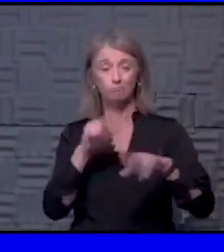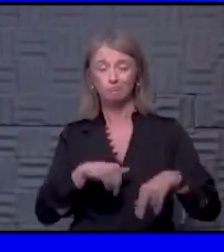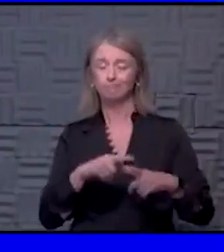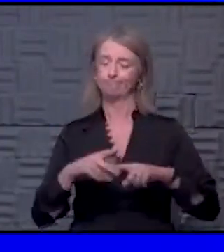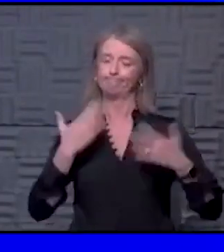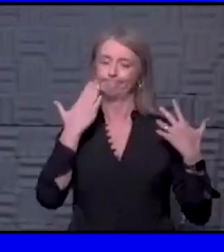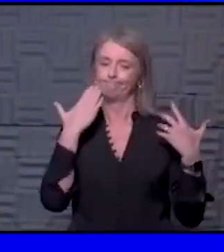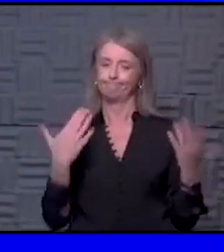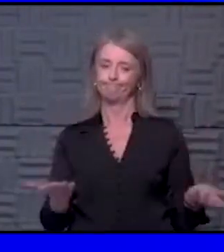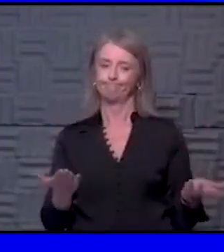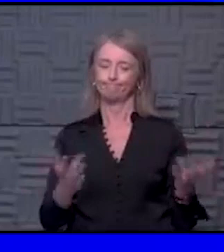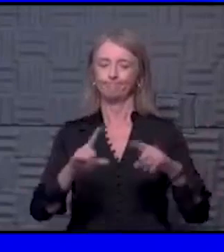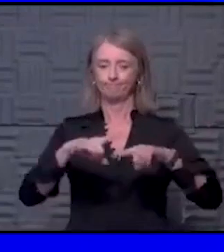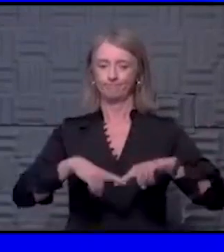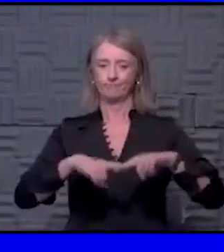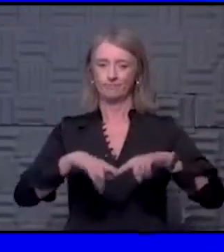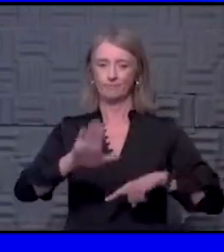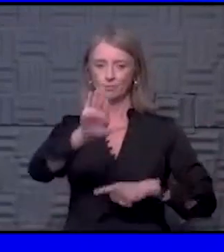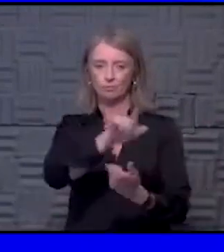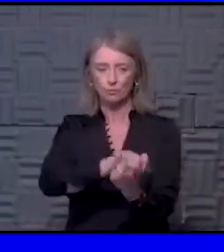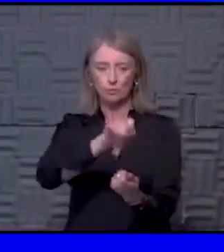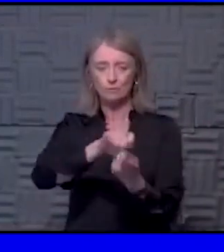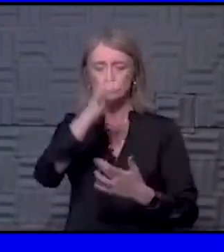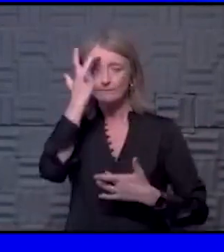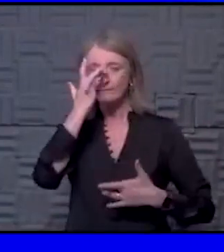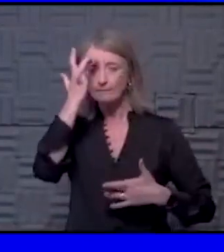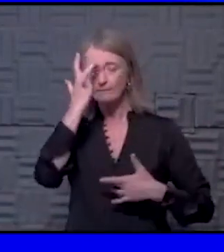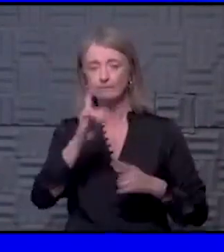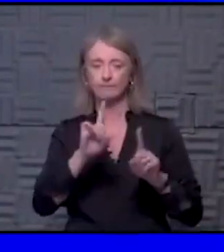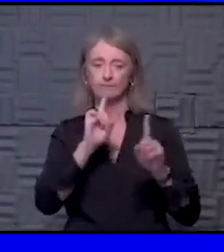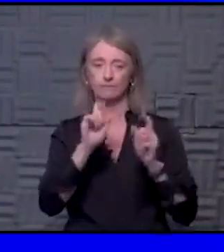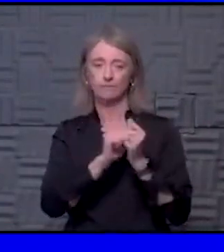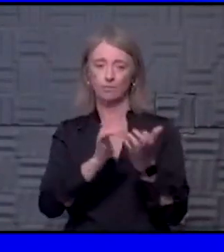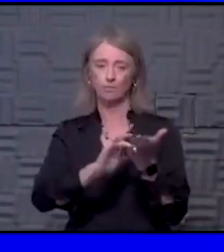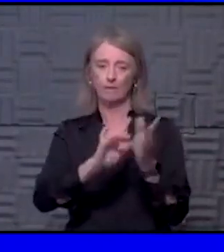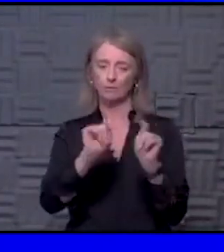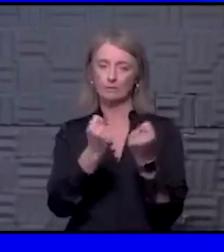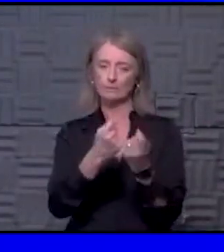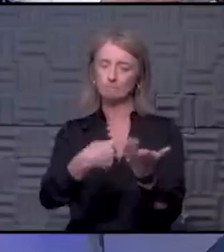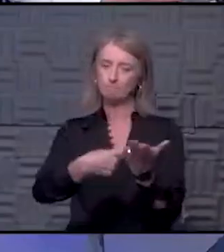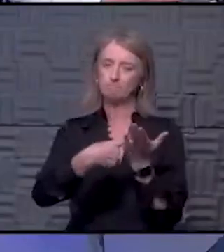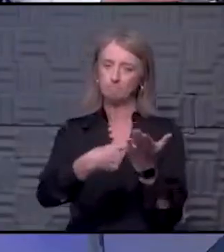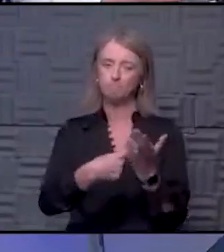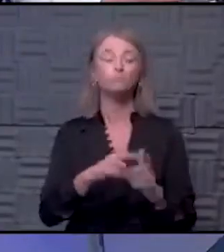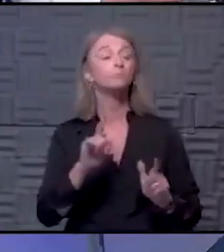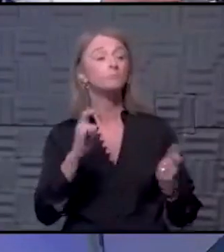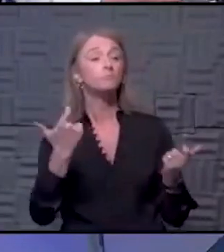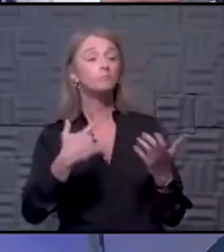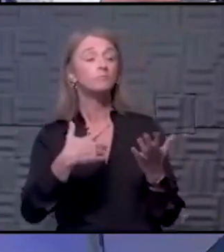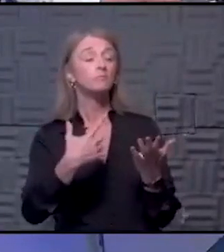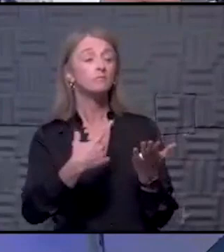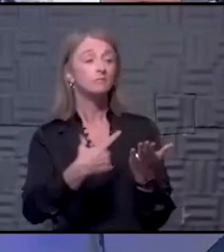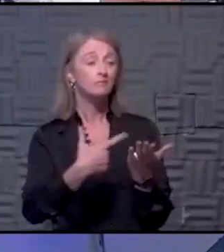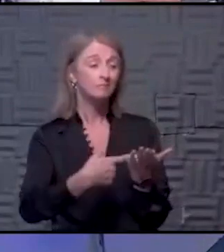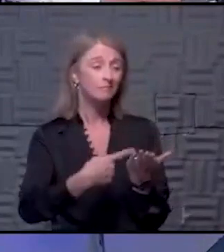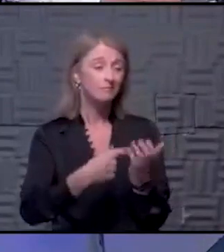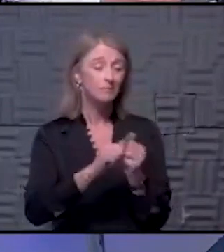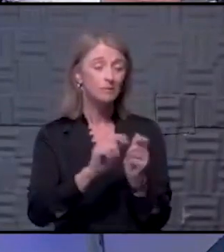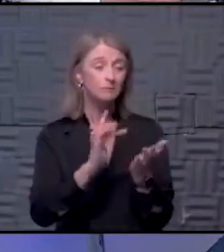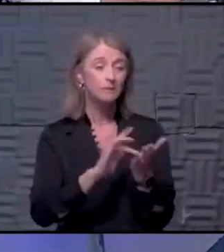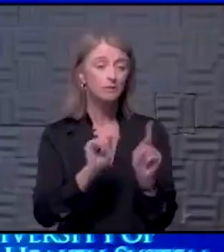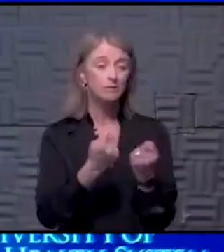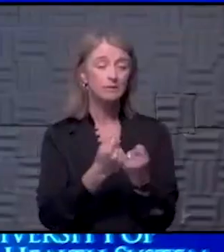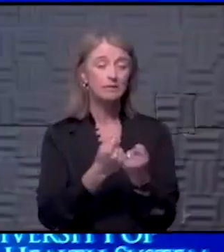depending on the nuances of your specific disease, just talk with your medical team about that. Yeah. The biggest conversation, I think, with your medical team to have